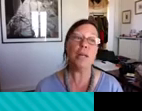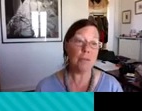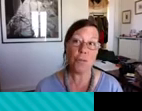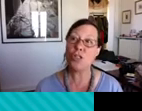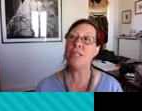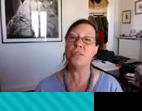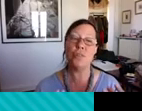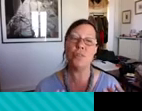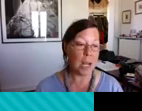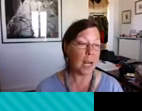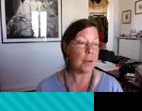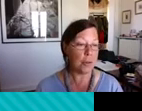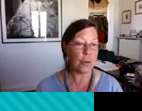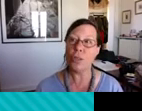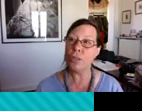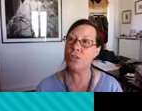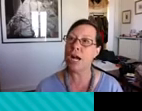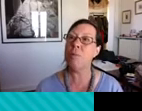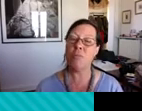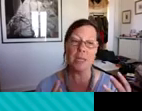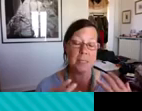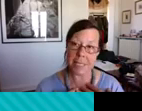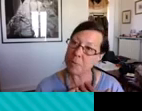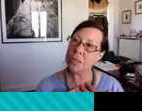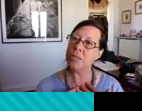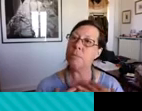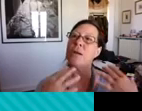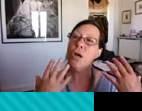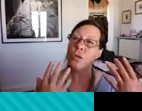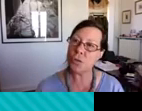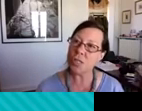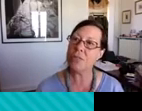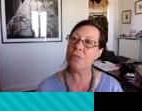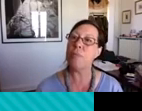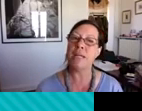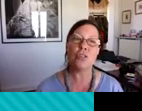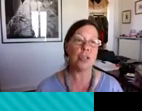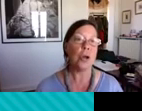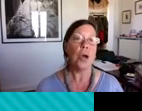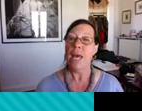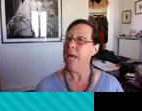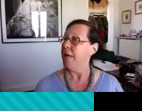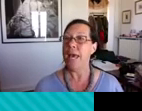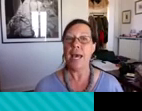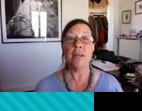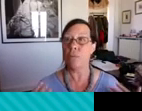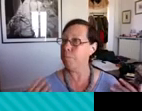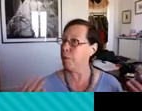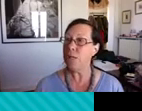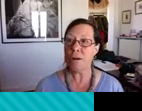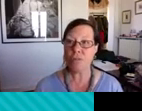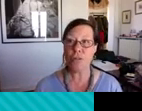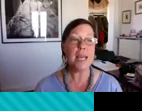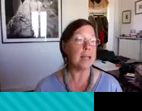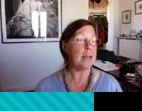People, unfortunately, do not do a good job of being skeptical about the source of information. And people